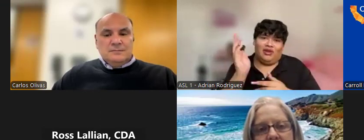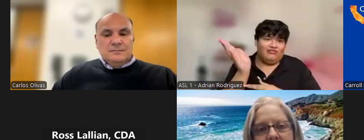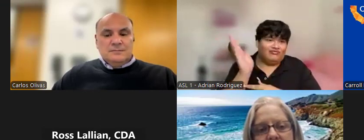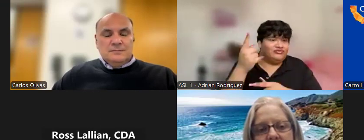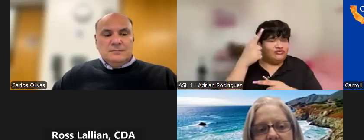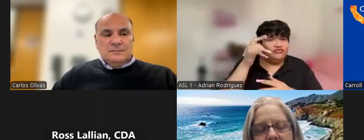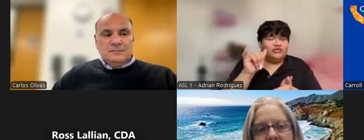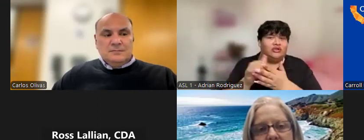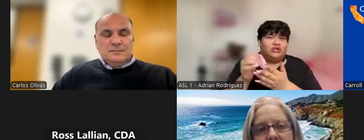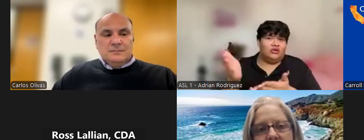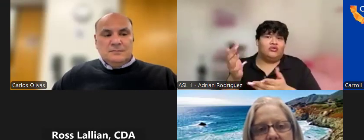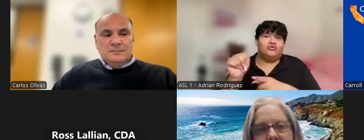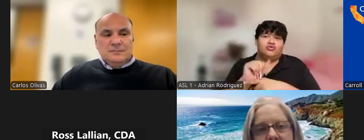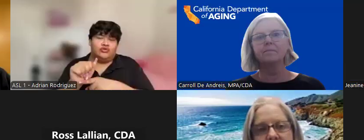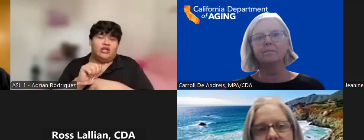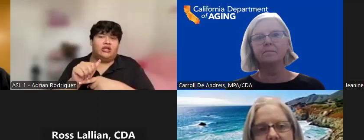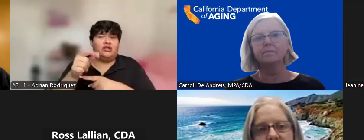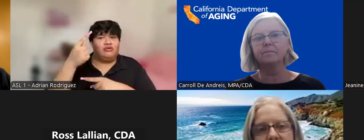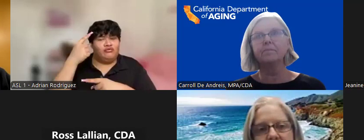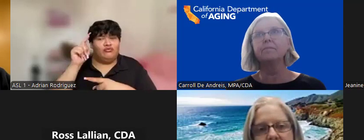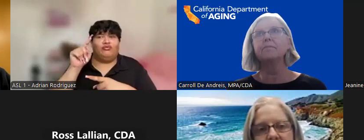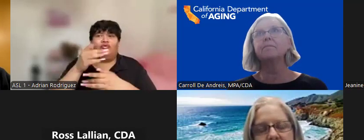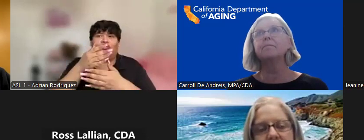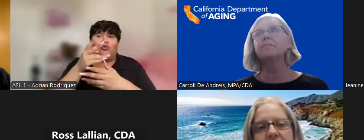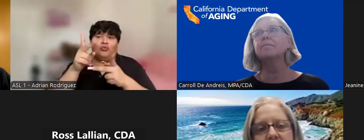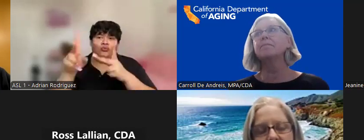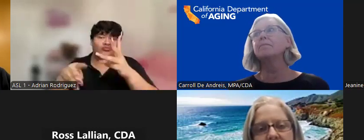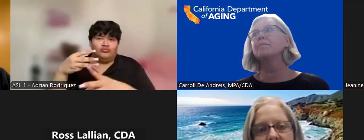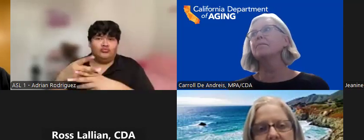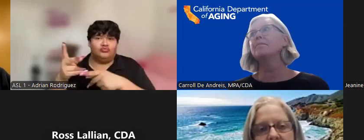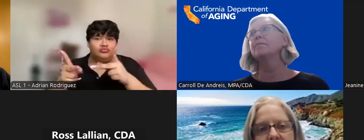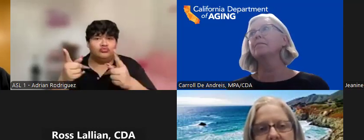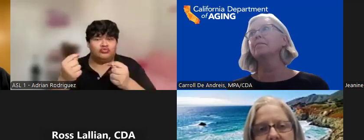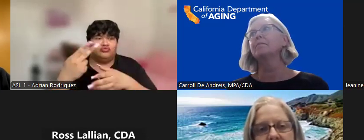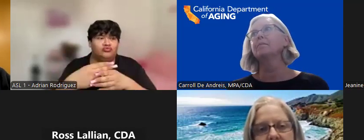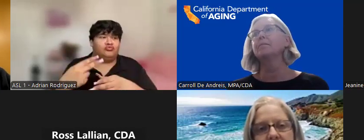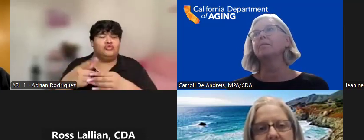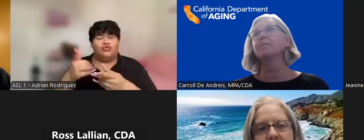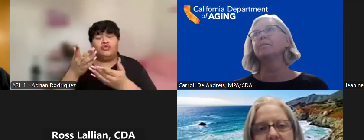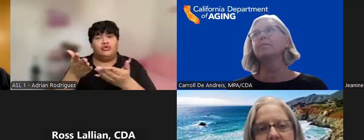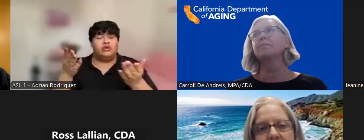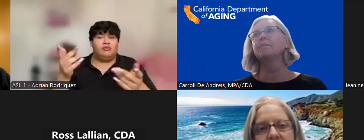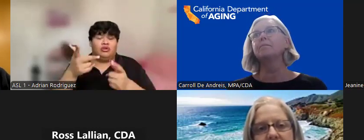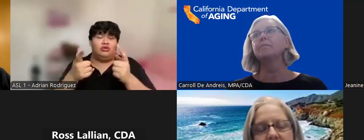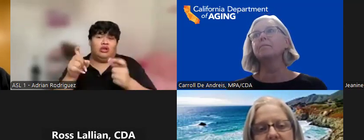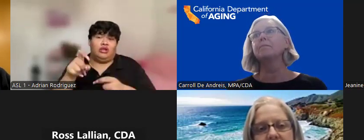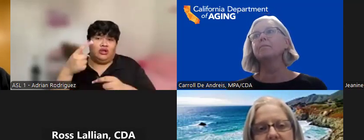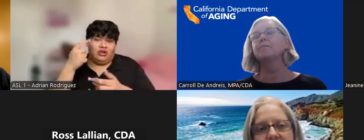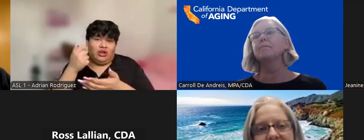those training sessions out to the public. So it may be something that they need